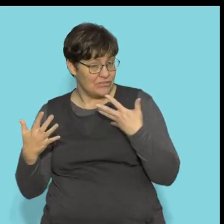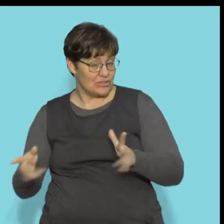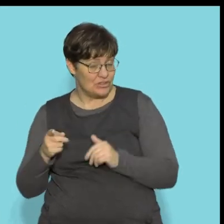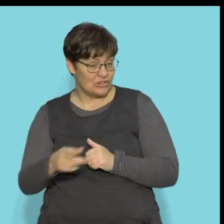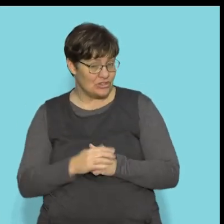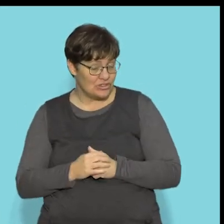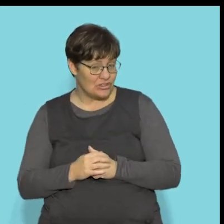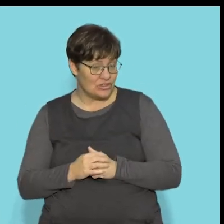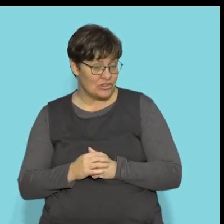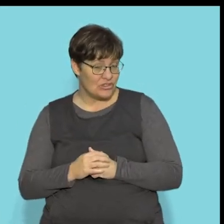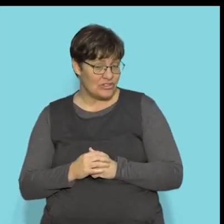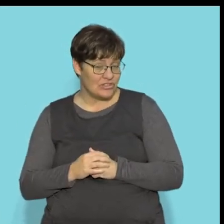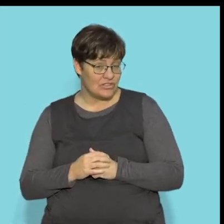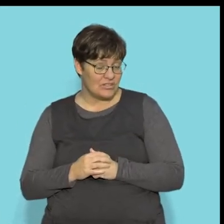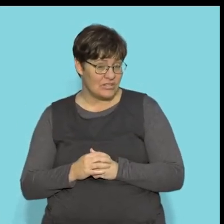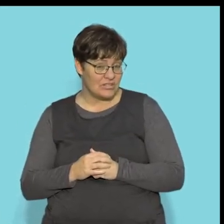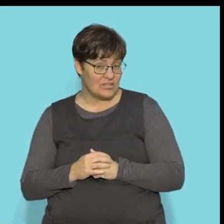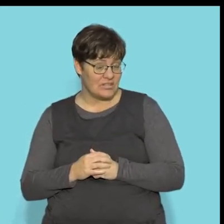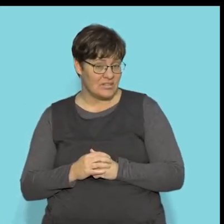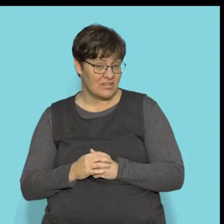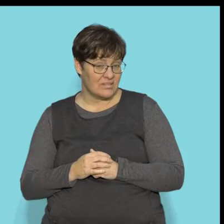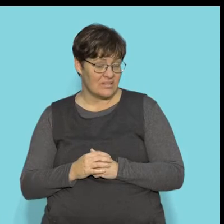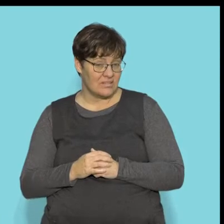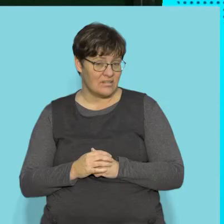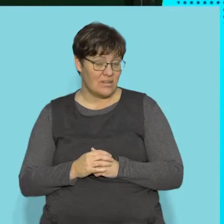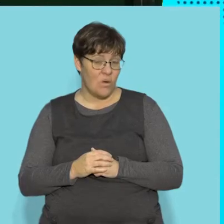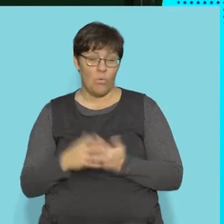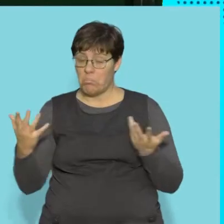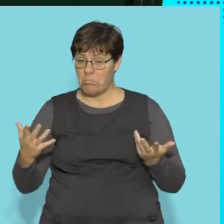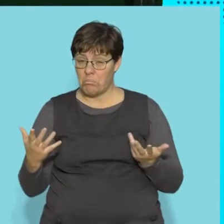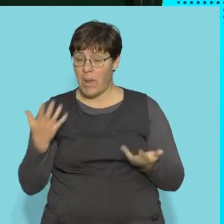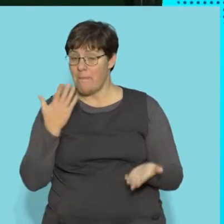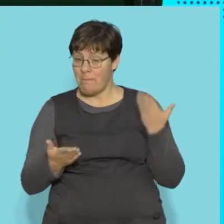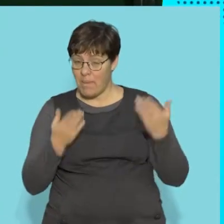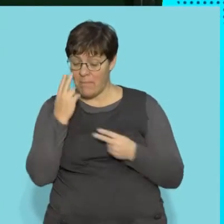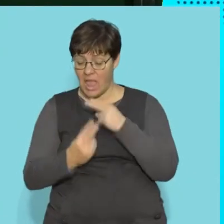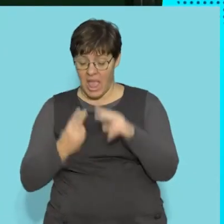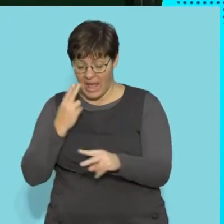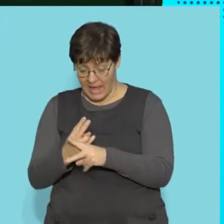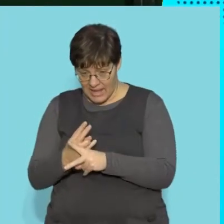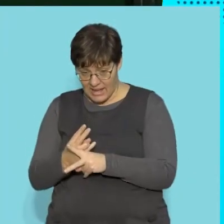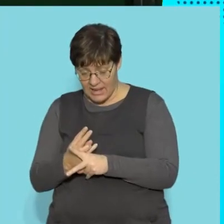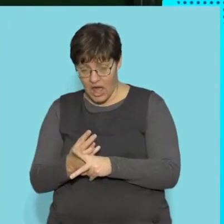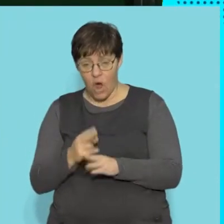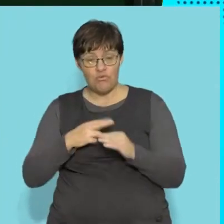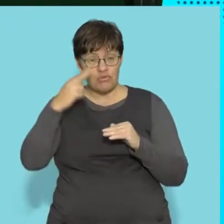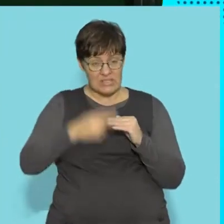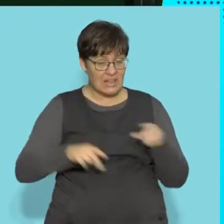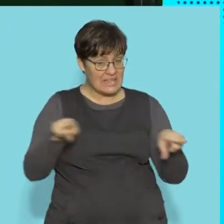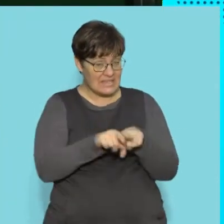question, if we repeated this investigation, would we get the same